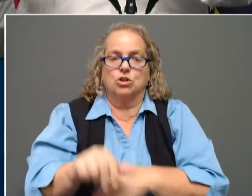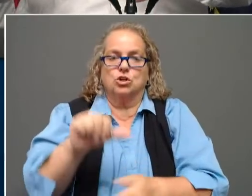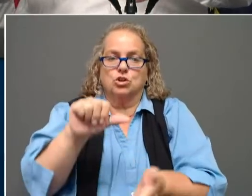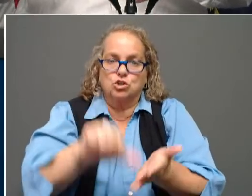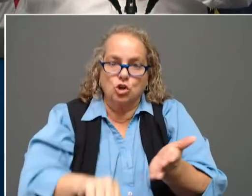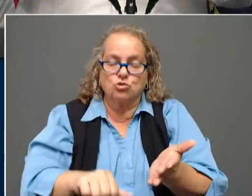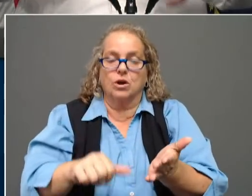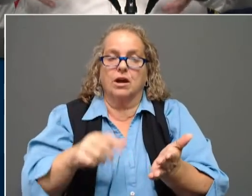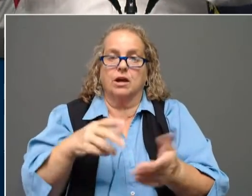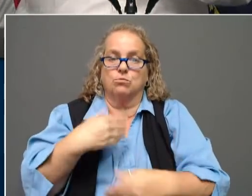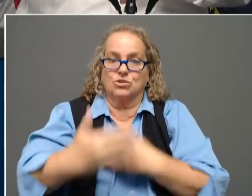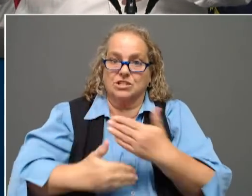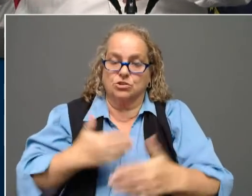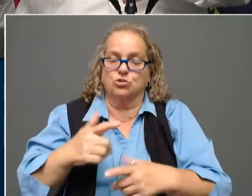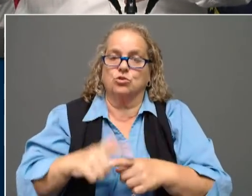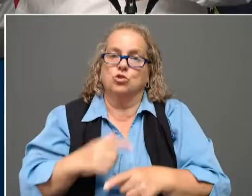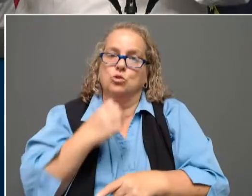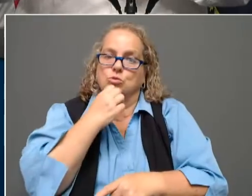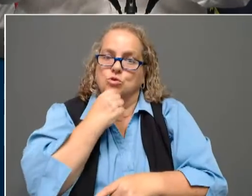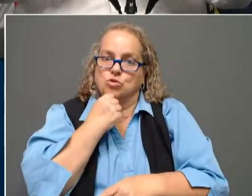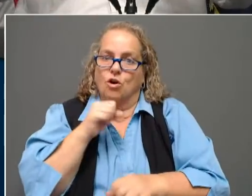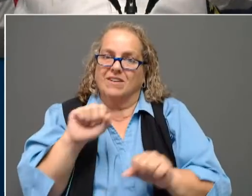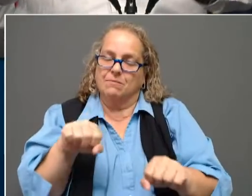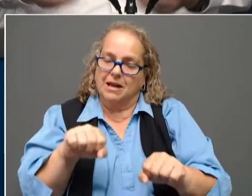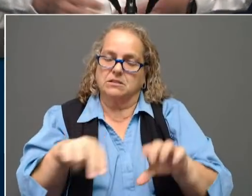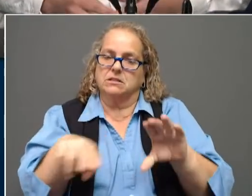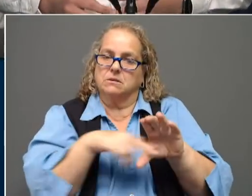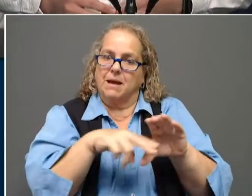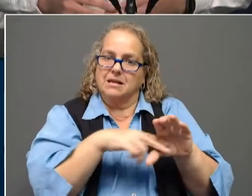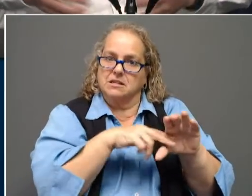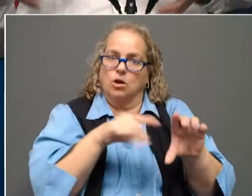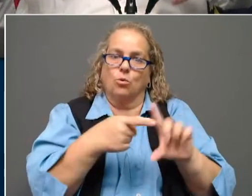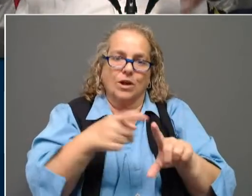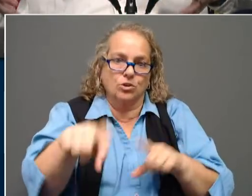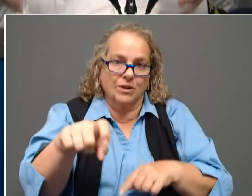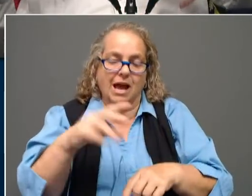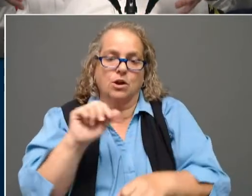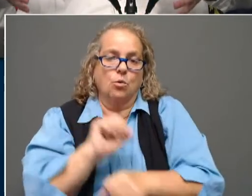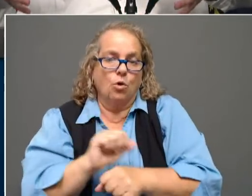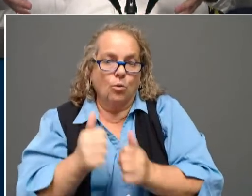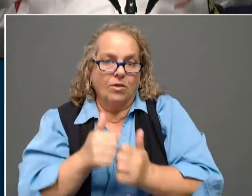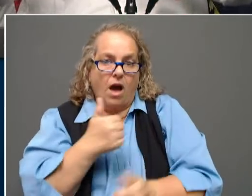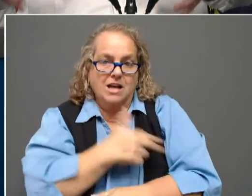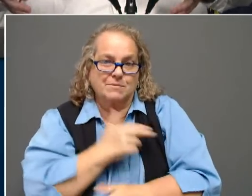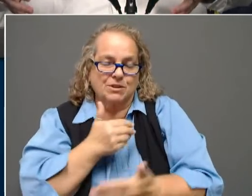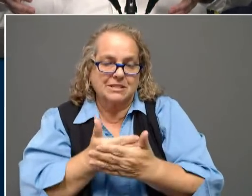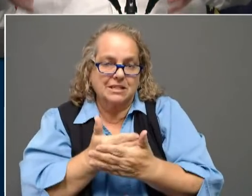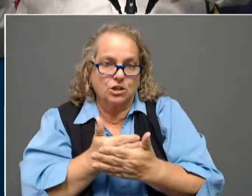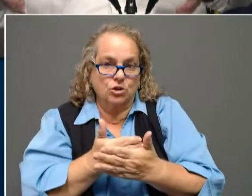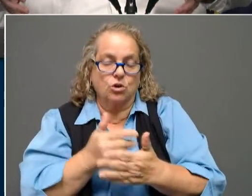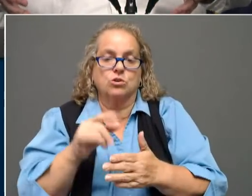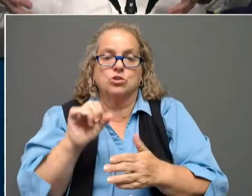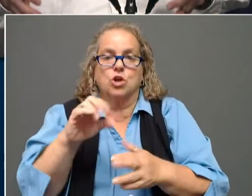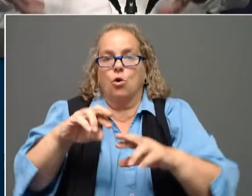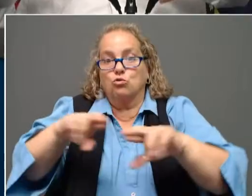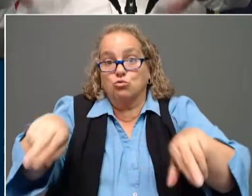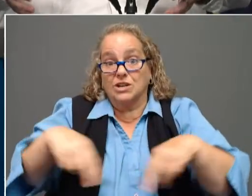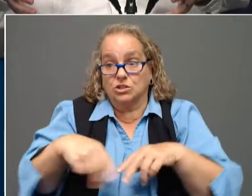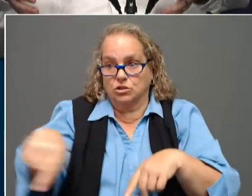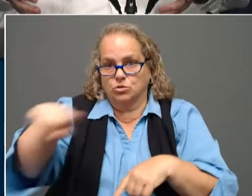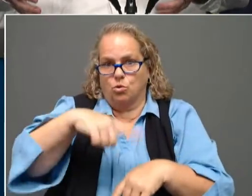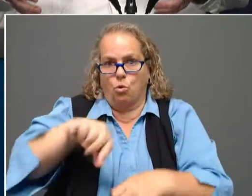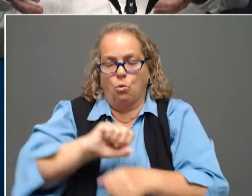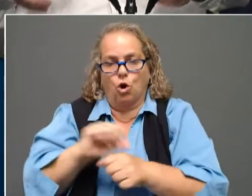preserve capacity when they need to, and to work with the hospitals nearby so that regions work together as a unit to coordinate their efforts